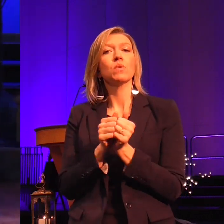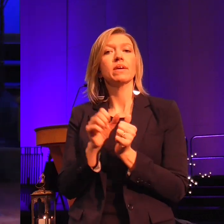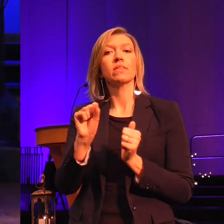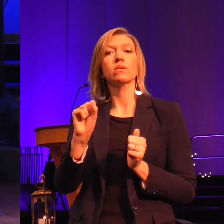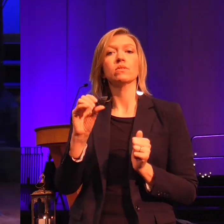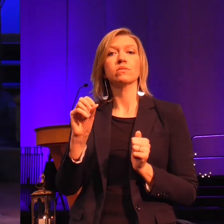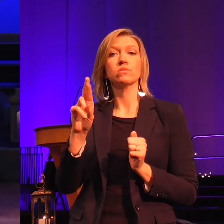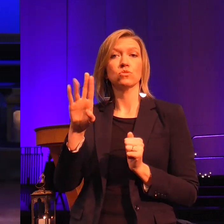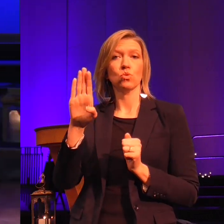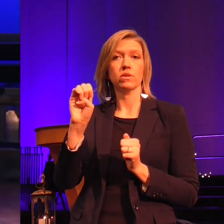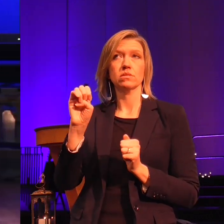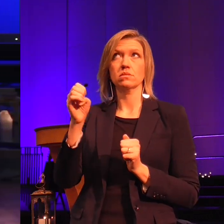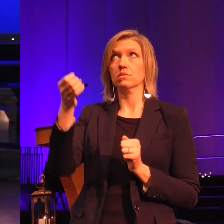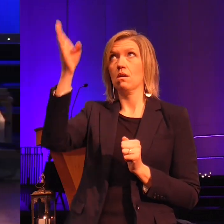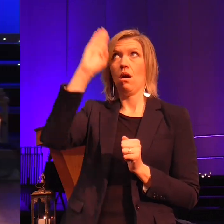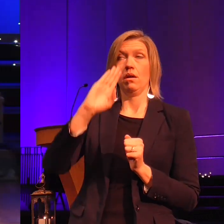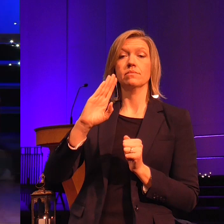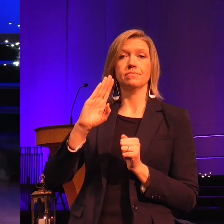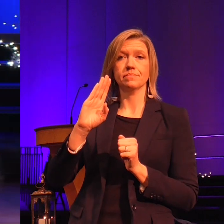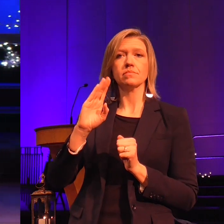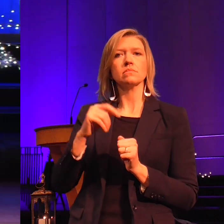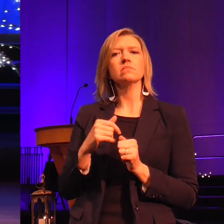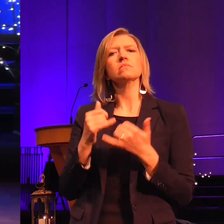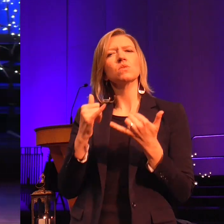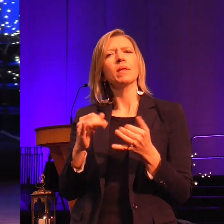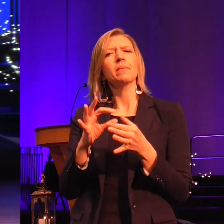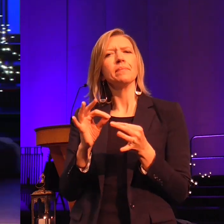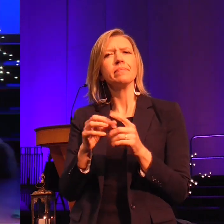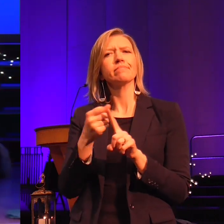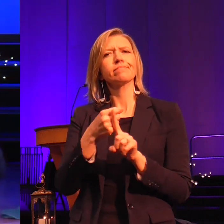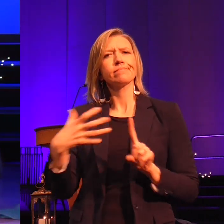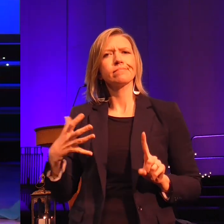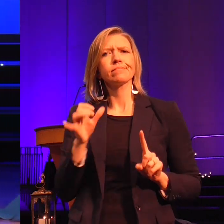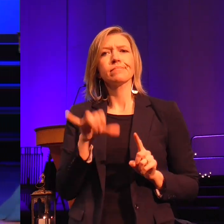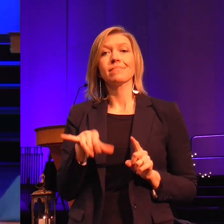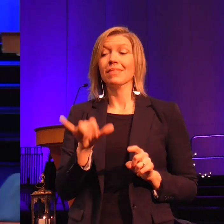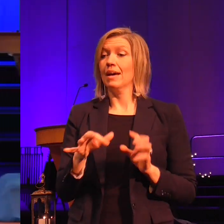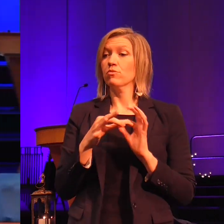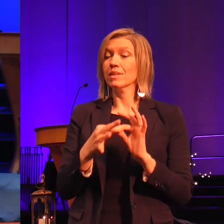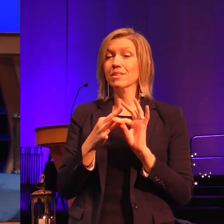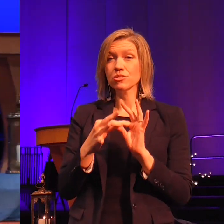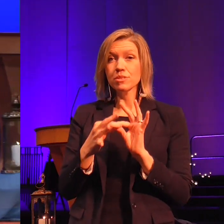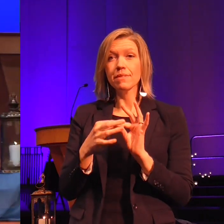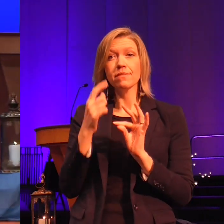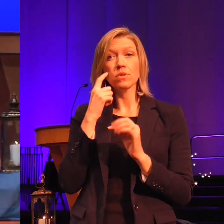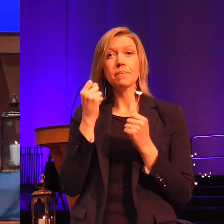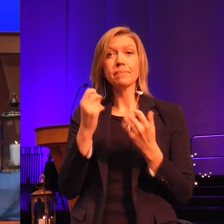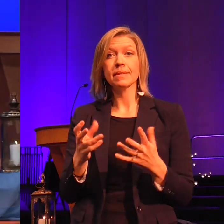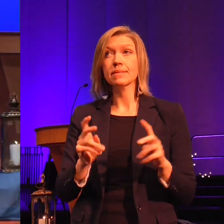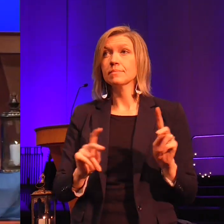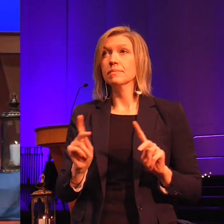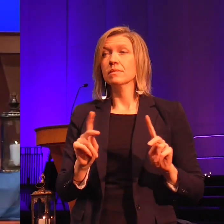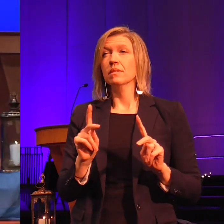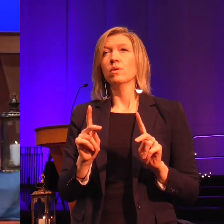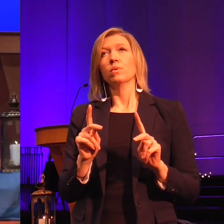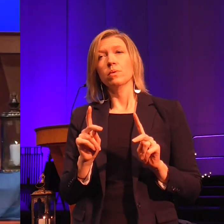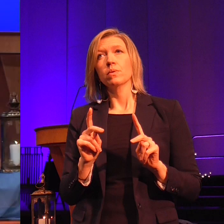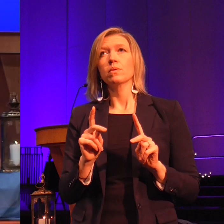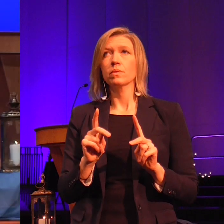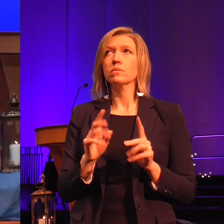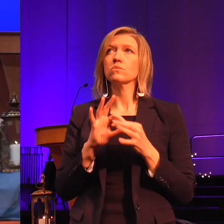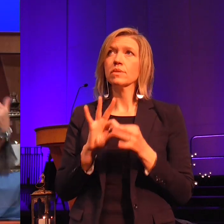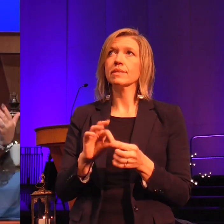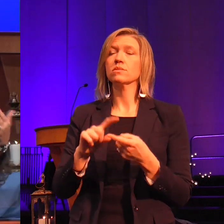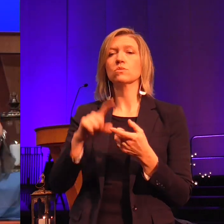God. So I want to say a few things about that, because that relationship for many is a source of beliefs